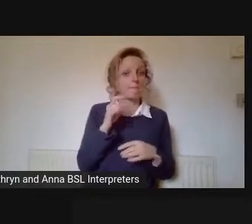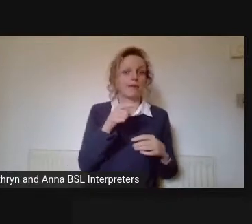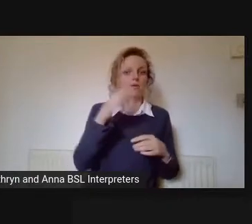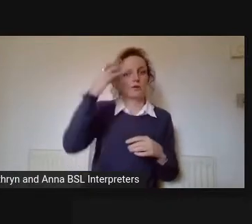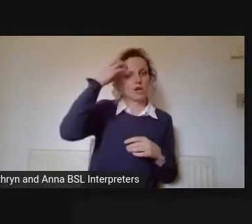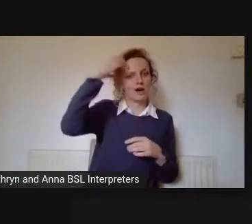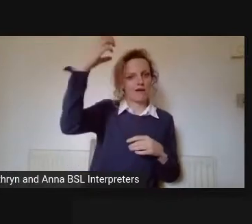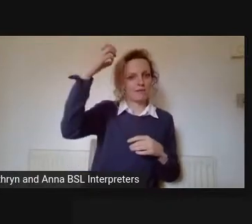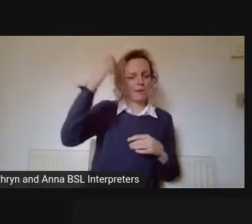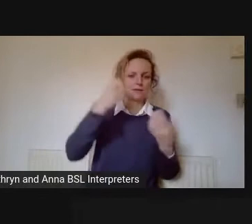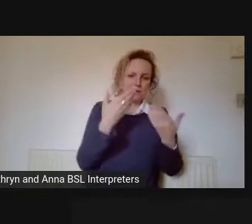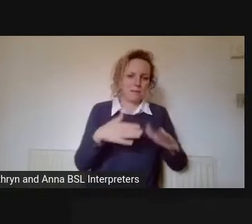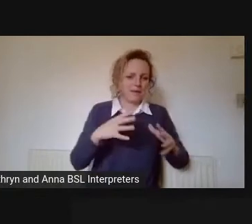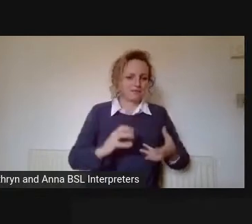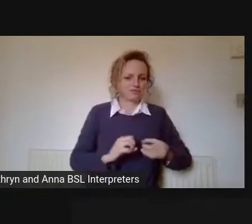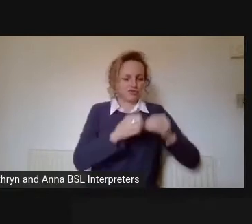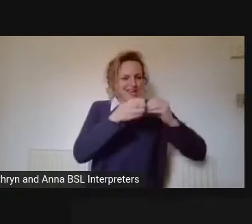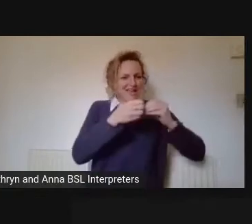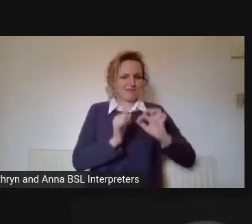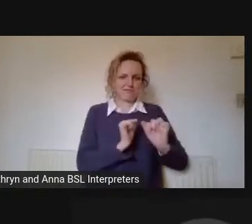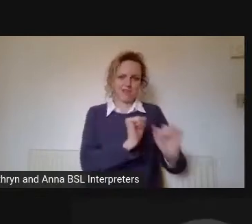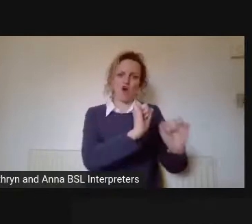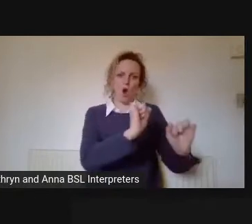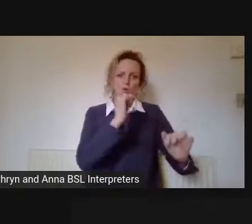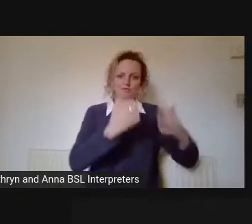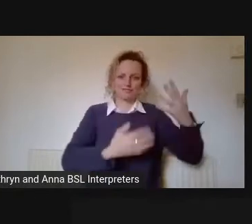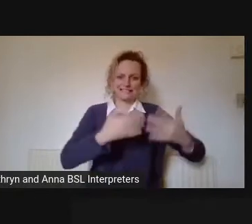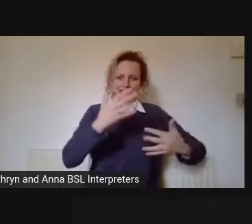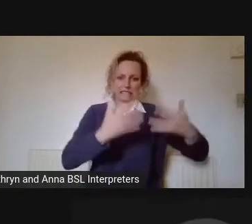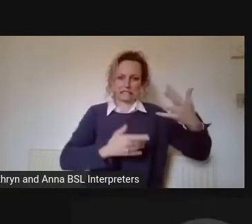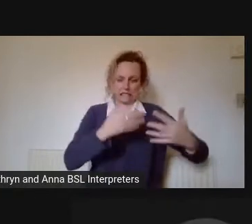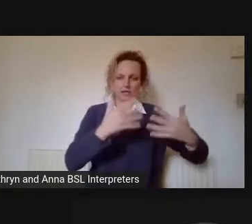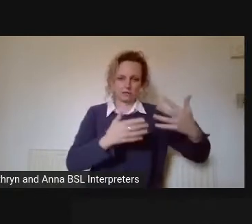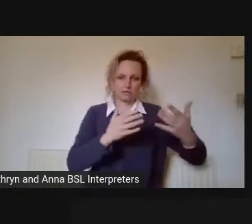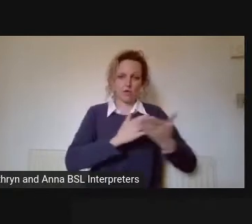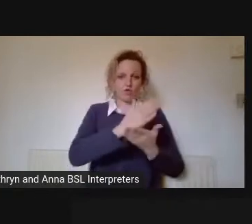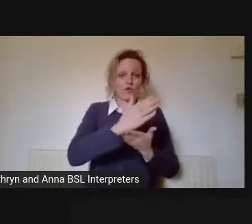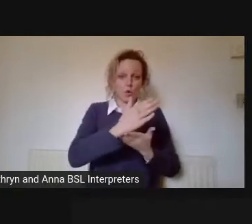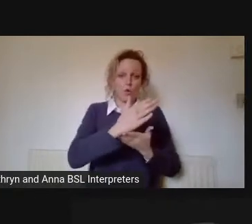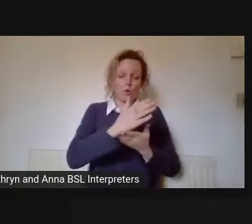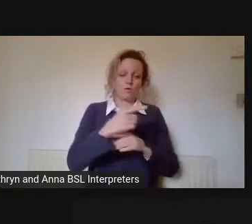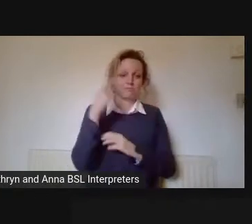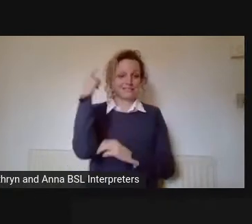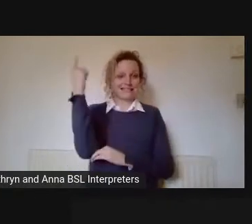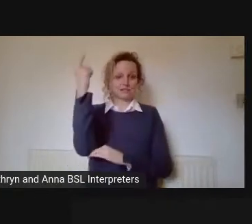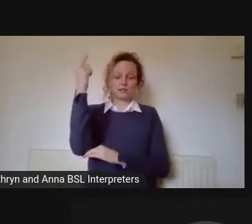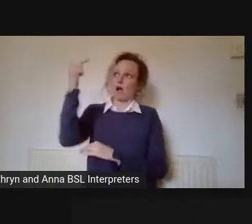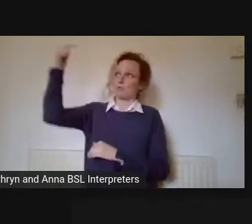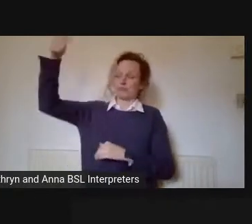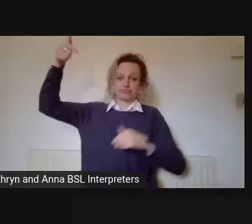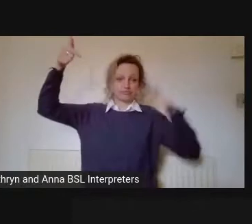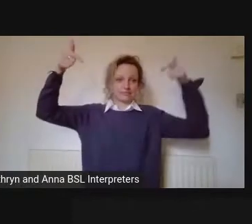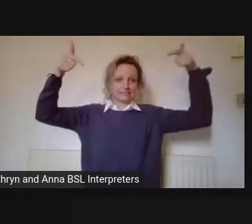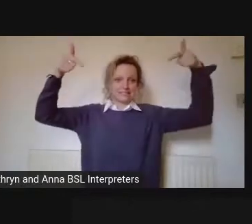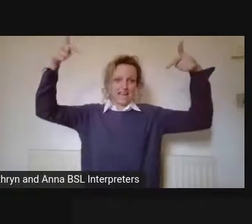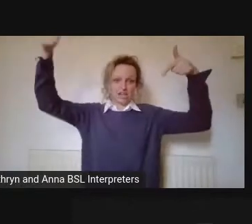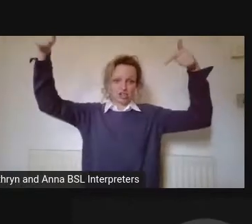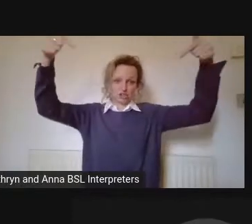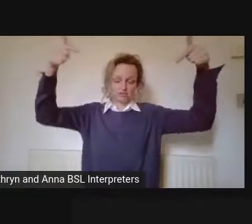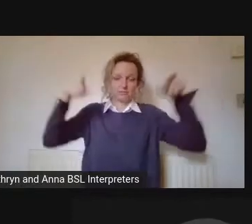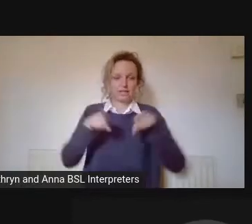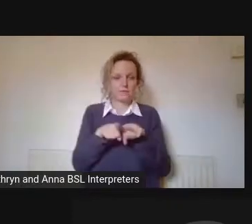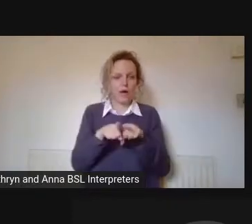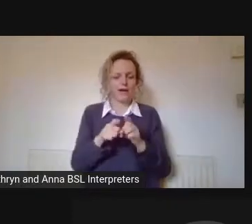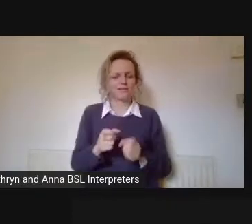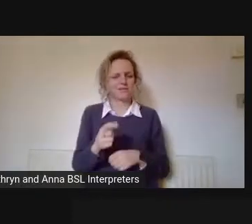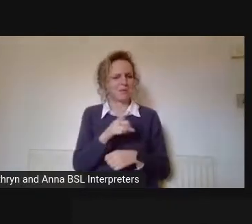similar means, through satellite detection. So why this became important is because I became